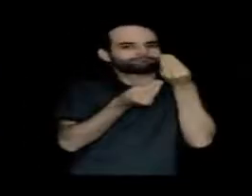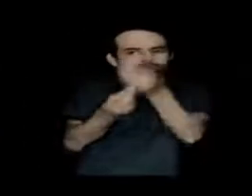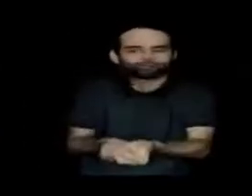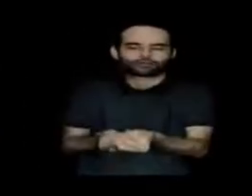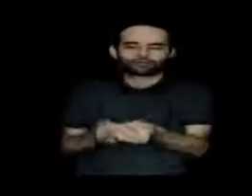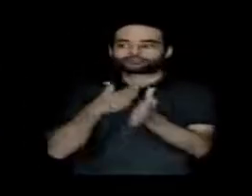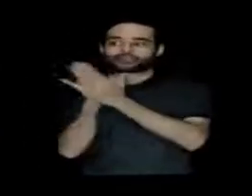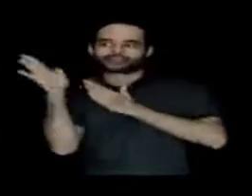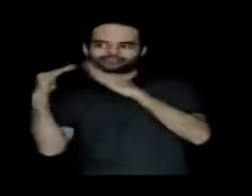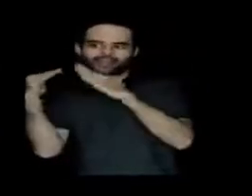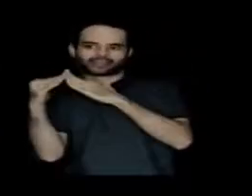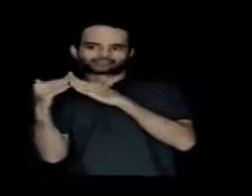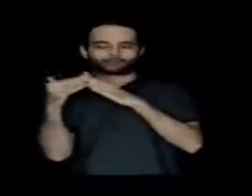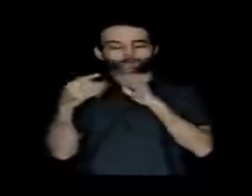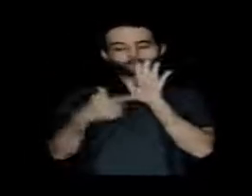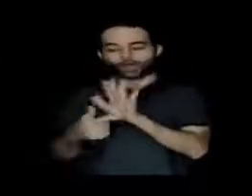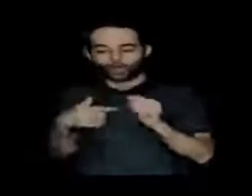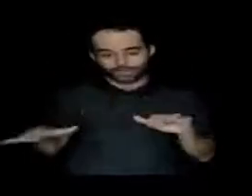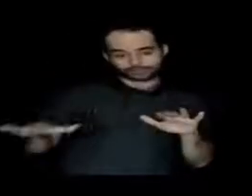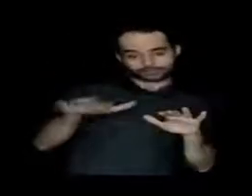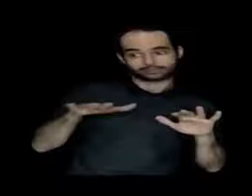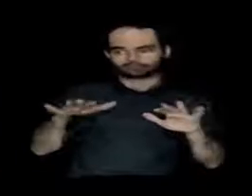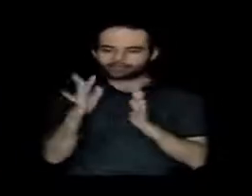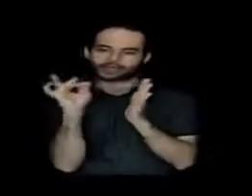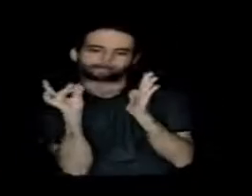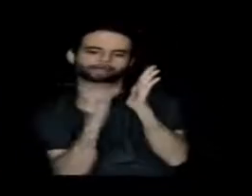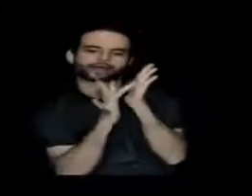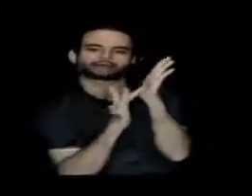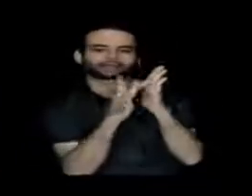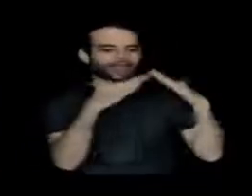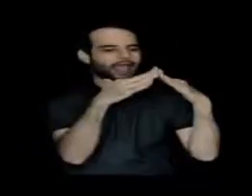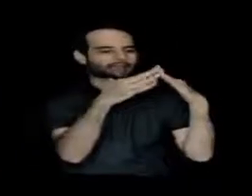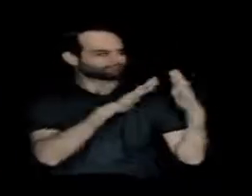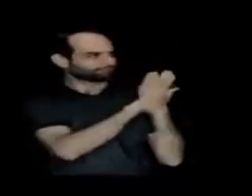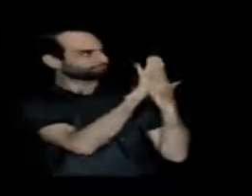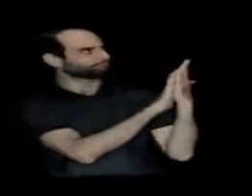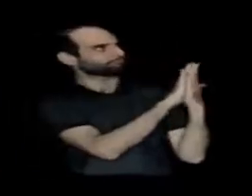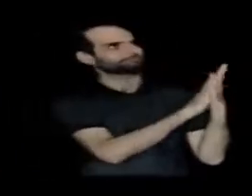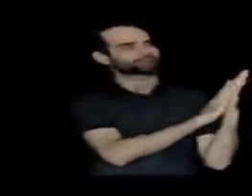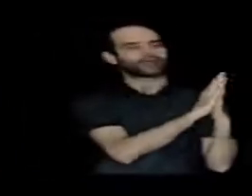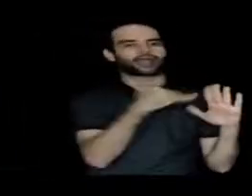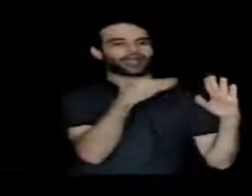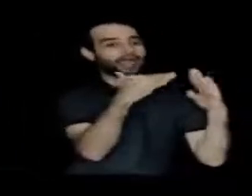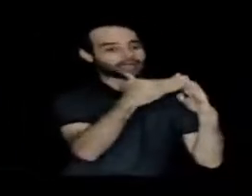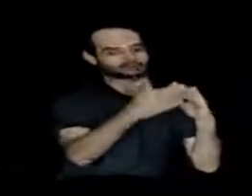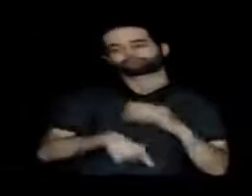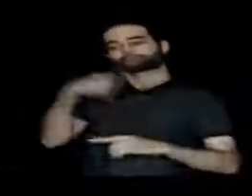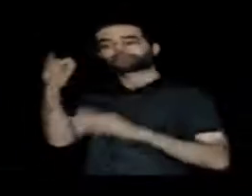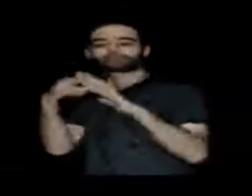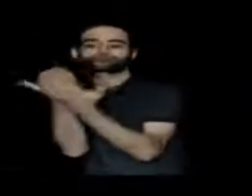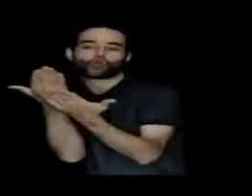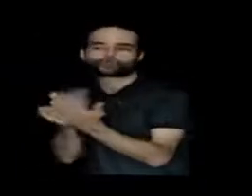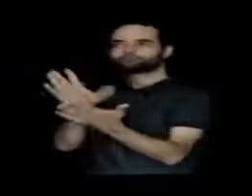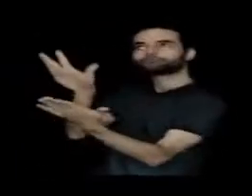her. Then I'd leave home, learn the sign from home. I would get out of the